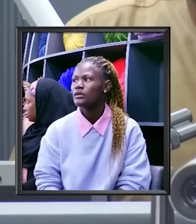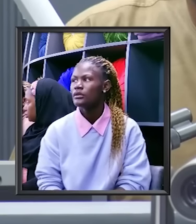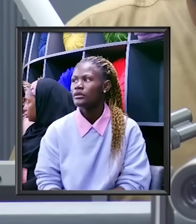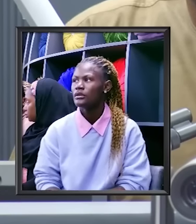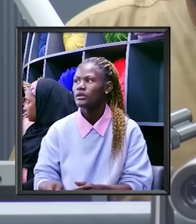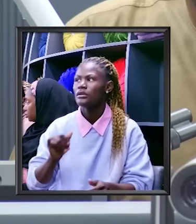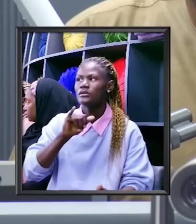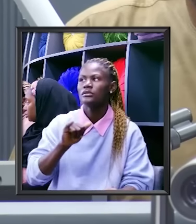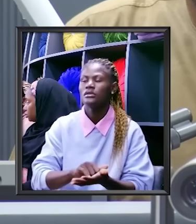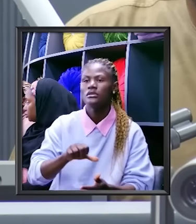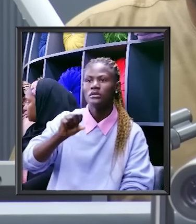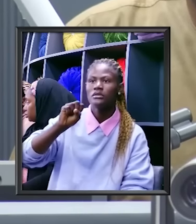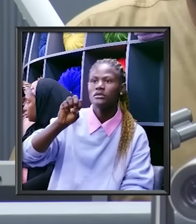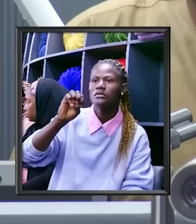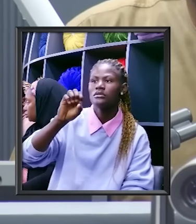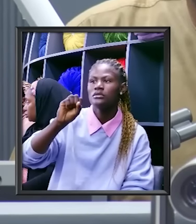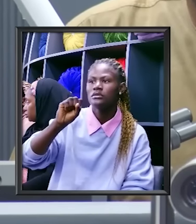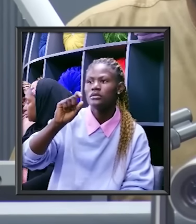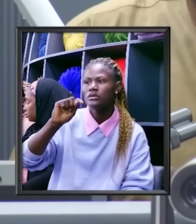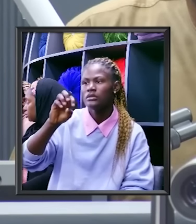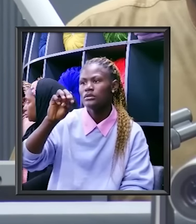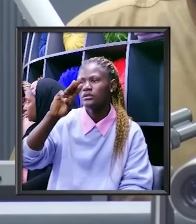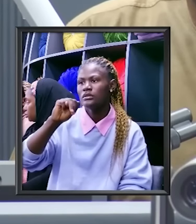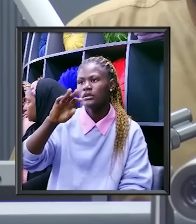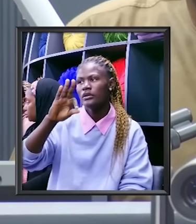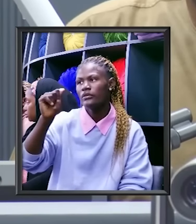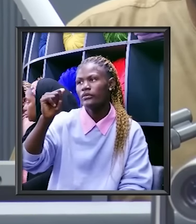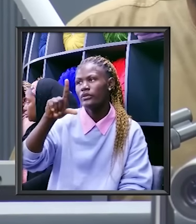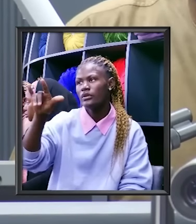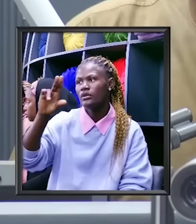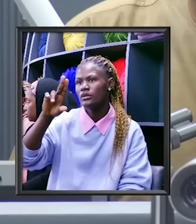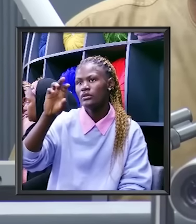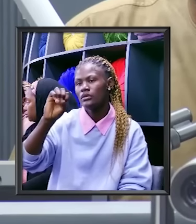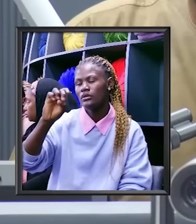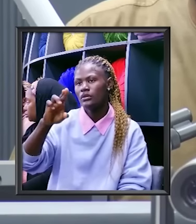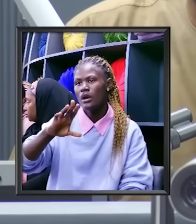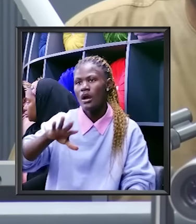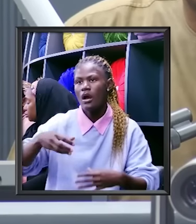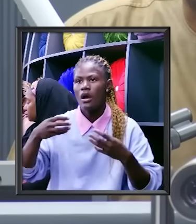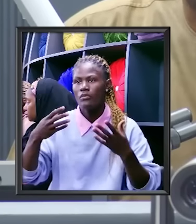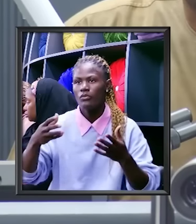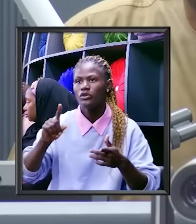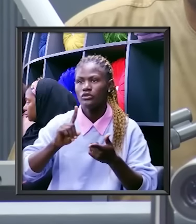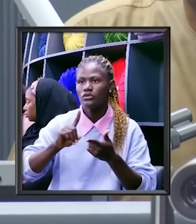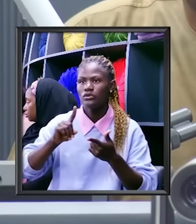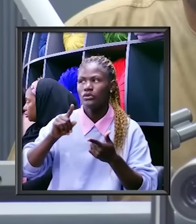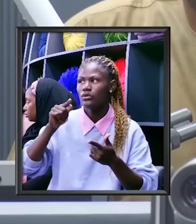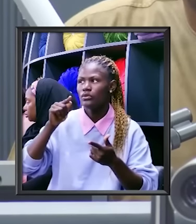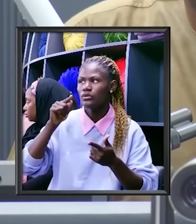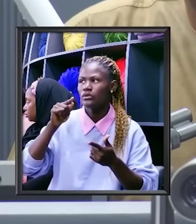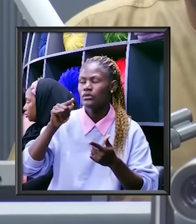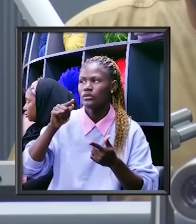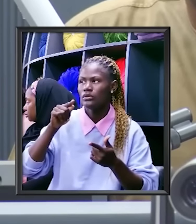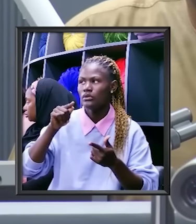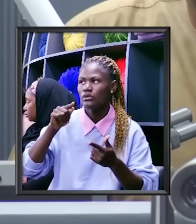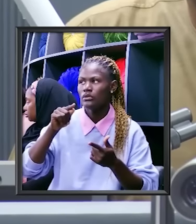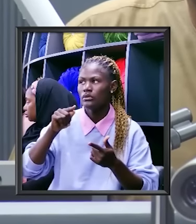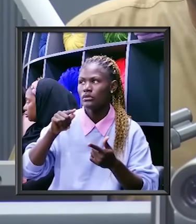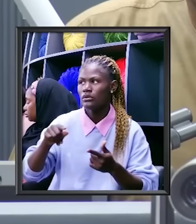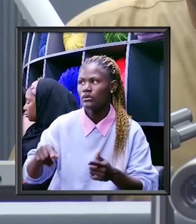it be system failure or what is this? I was so confused. I couldn't even imagine it. How much did you press to get from the ATM? I was to transfer,